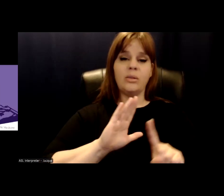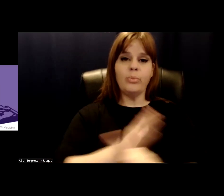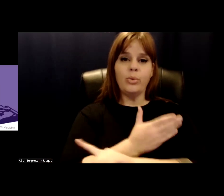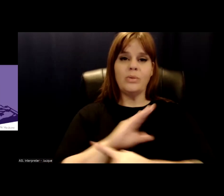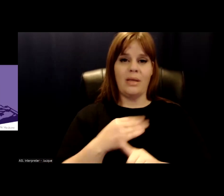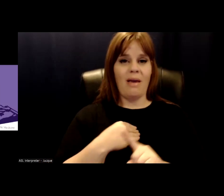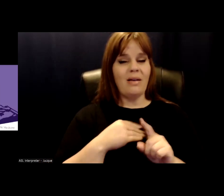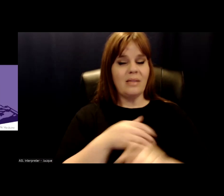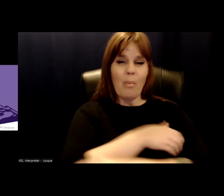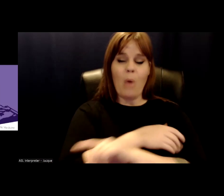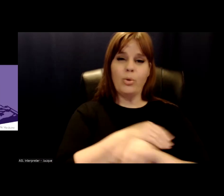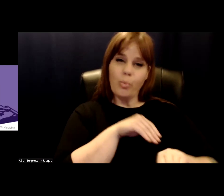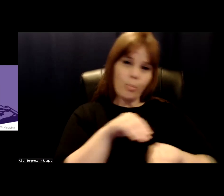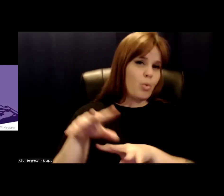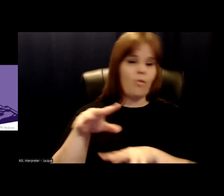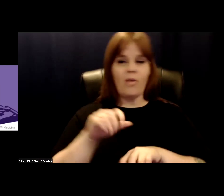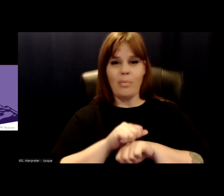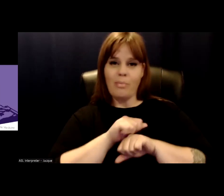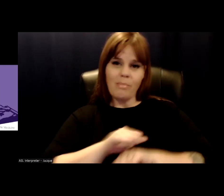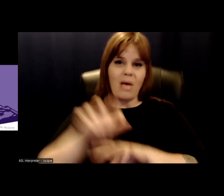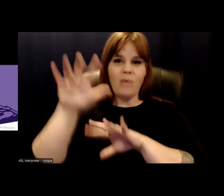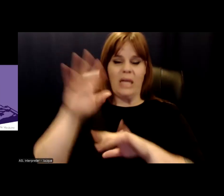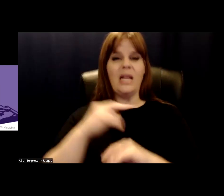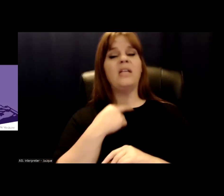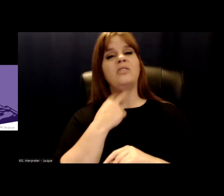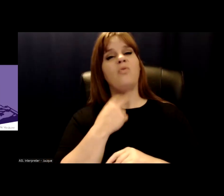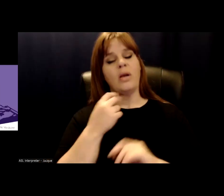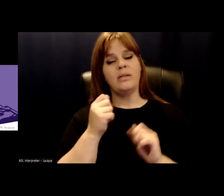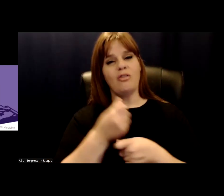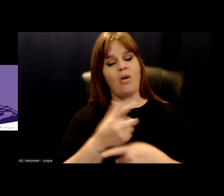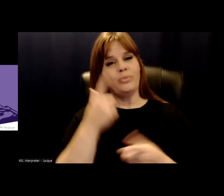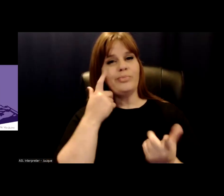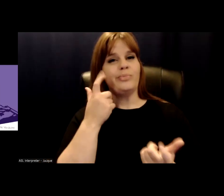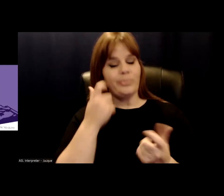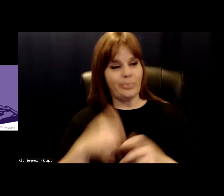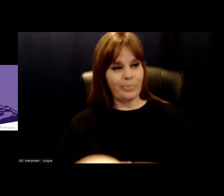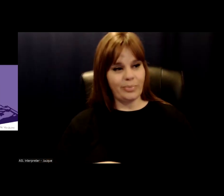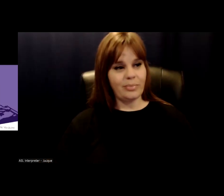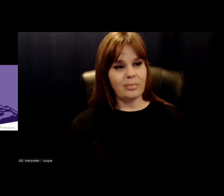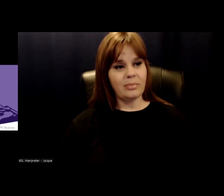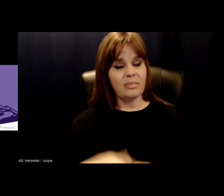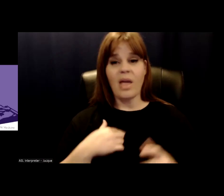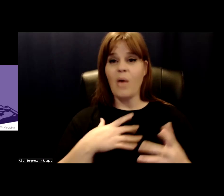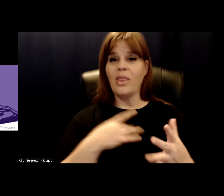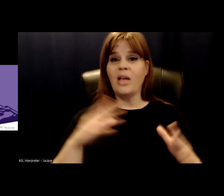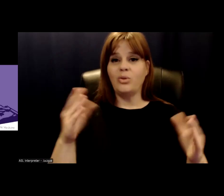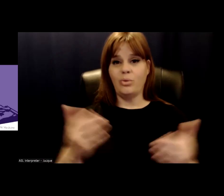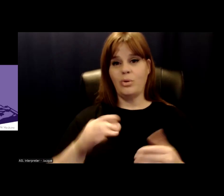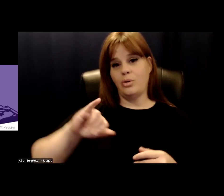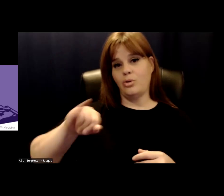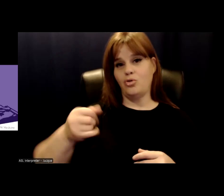move mountains, and his voice can move you to tears. I would like to introduce Joshua